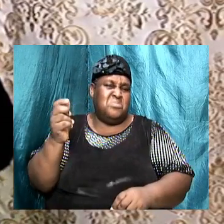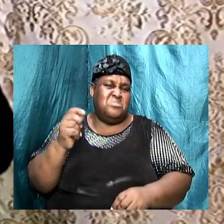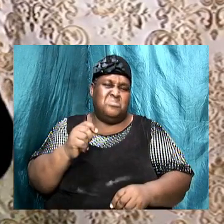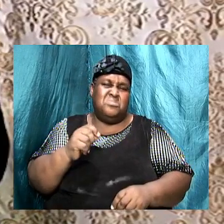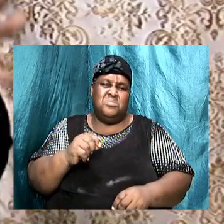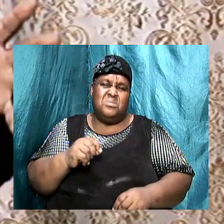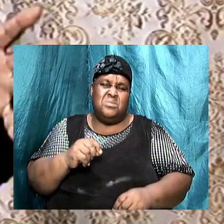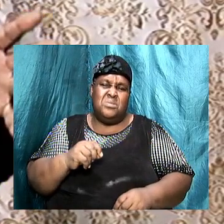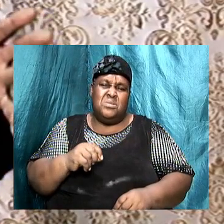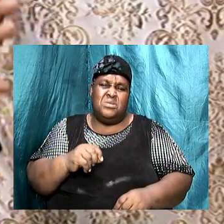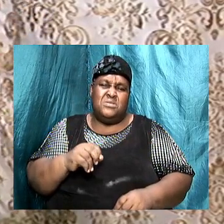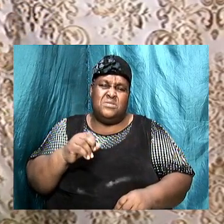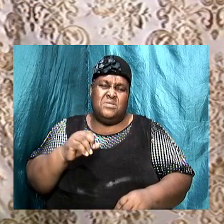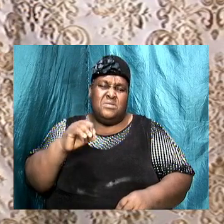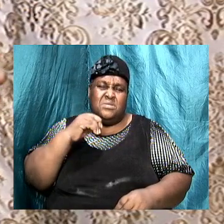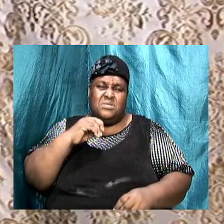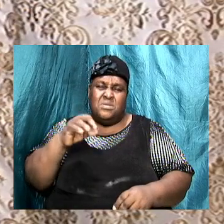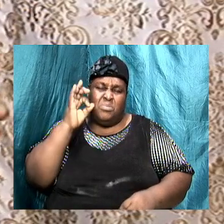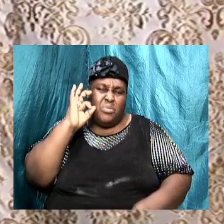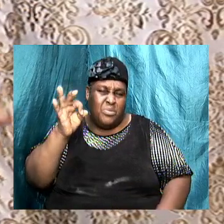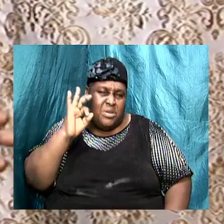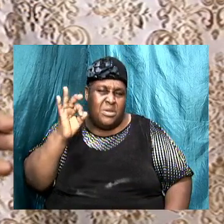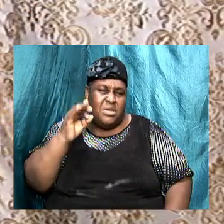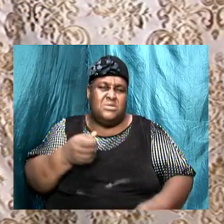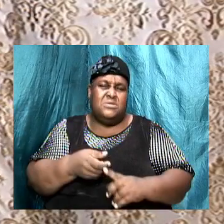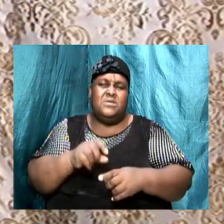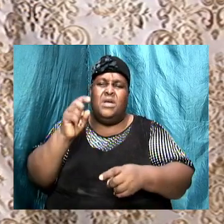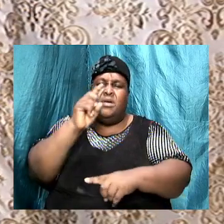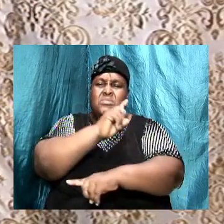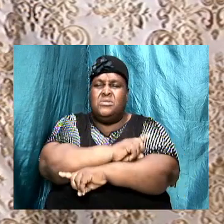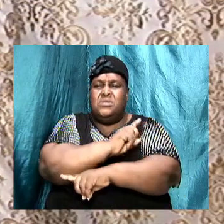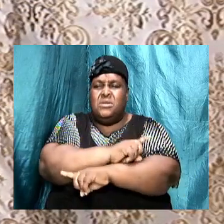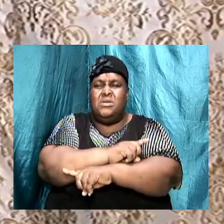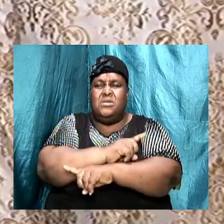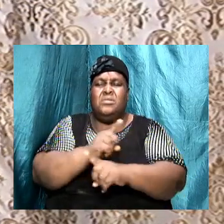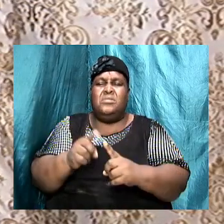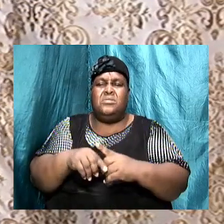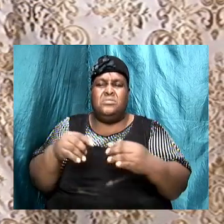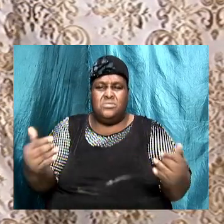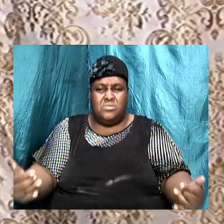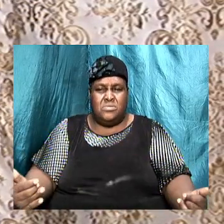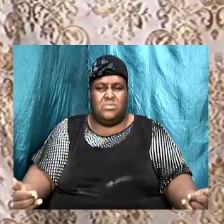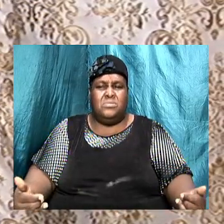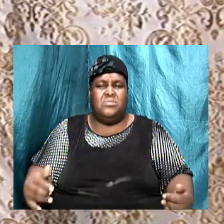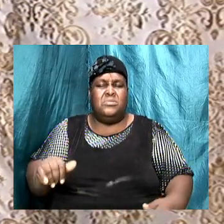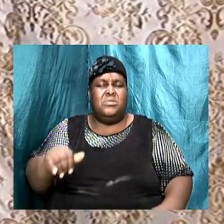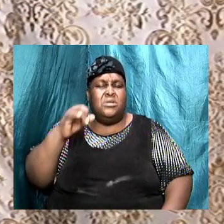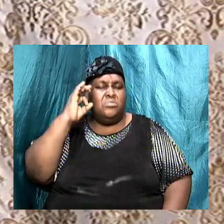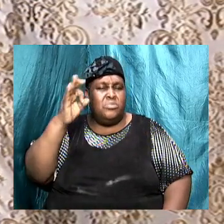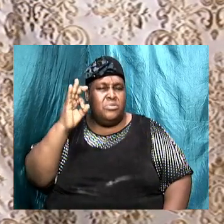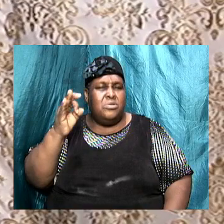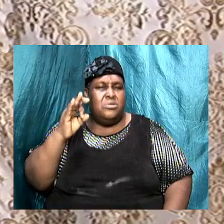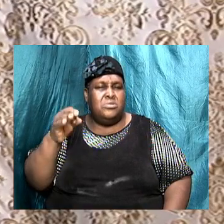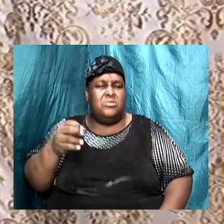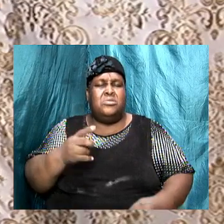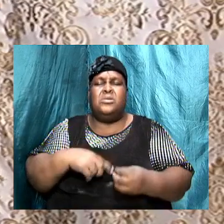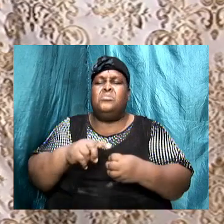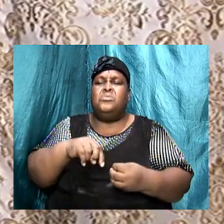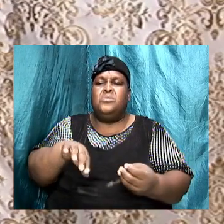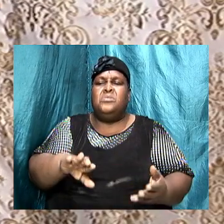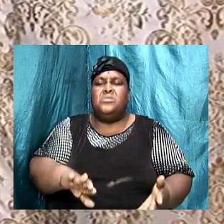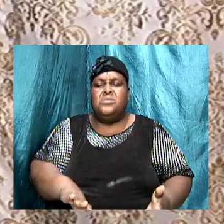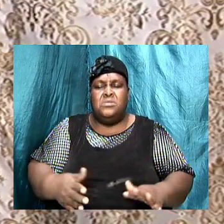been preached from the day Christ died until now. We are still preaching about the death, burial,